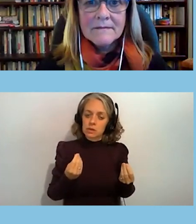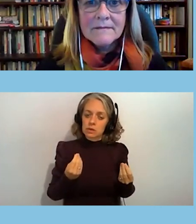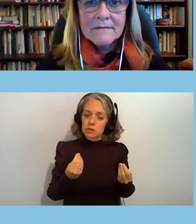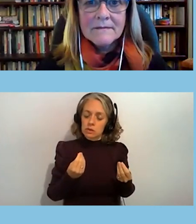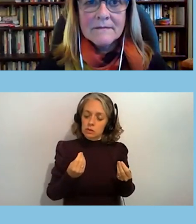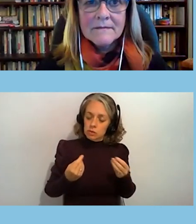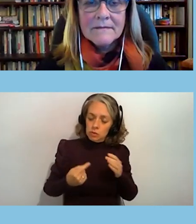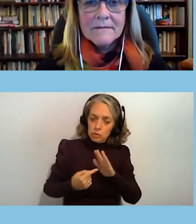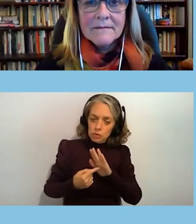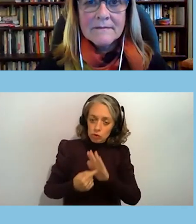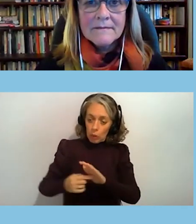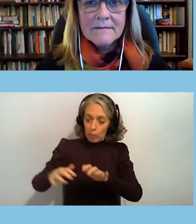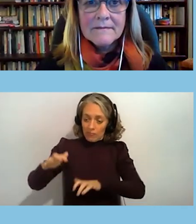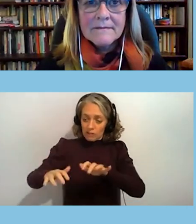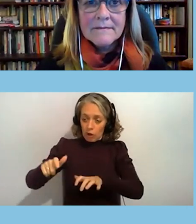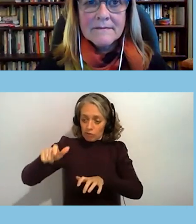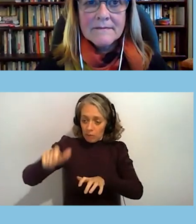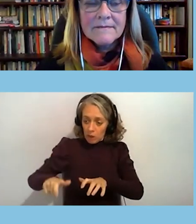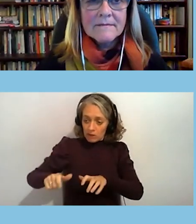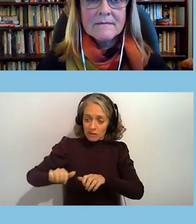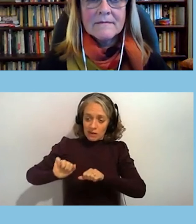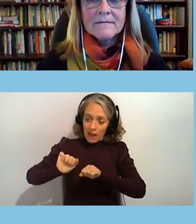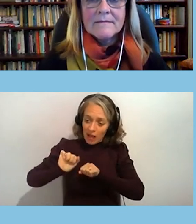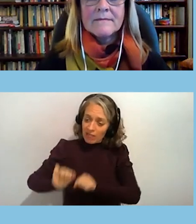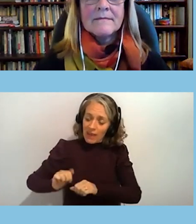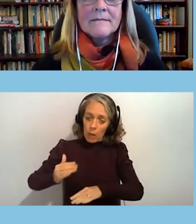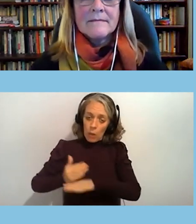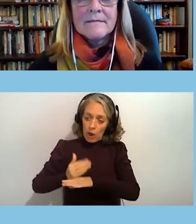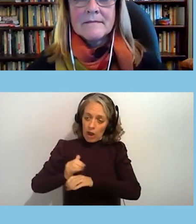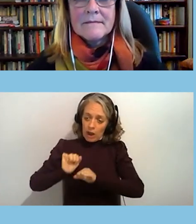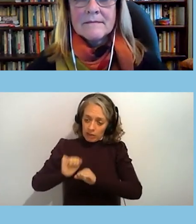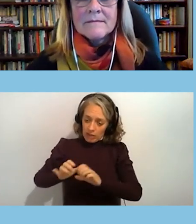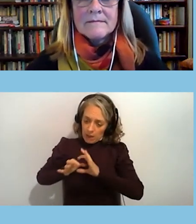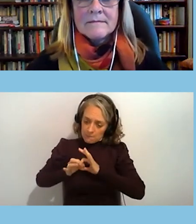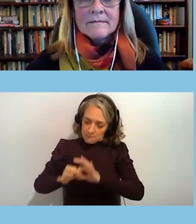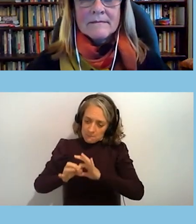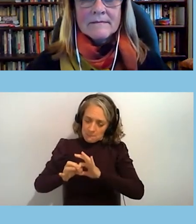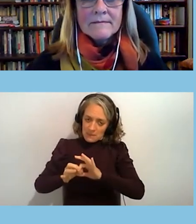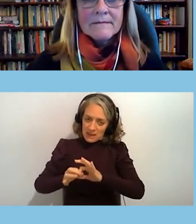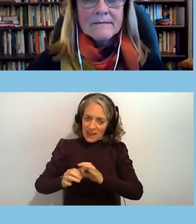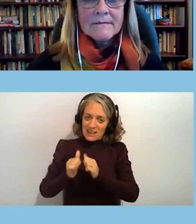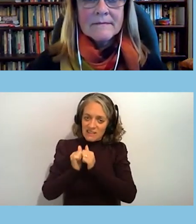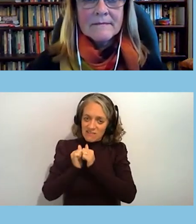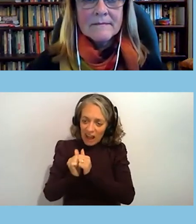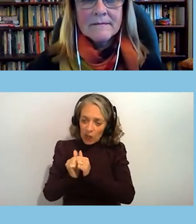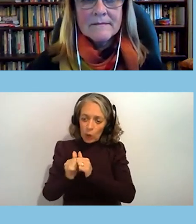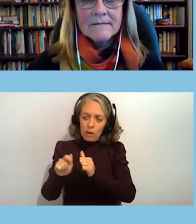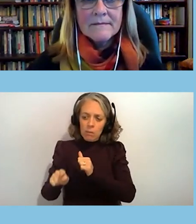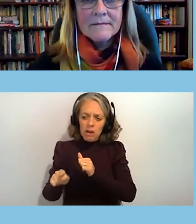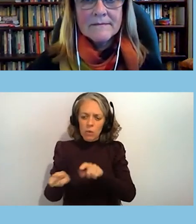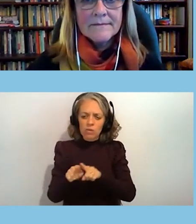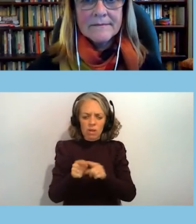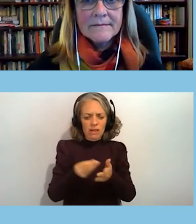embodiment of the sonographers and their work have a value, but also being devalued at the